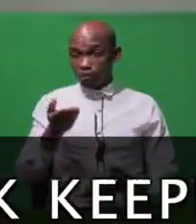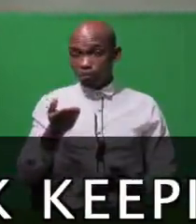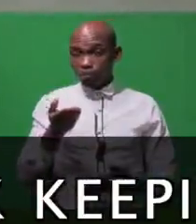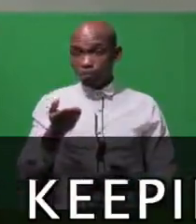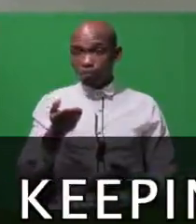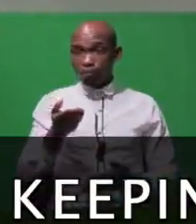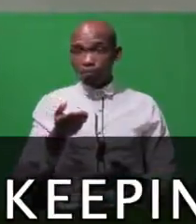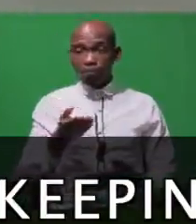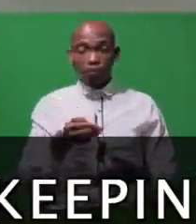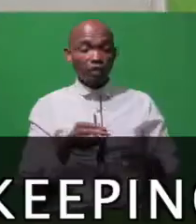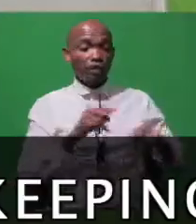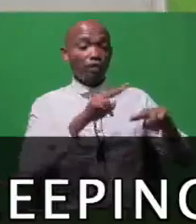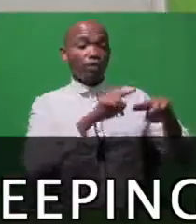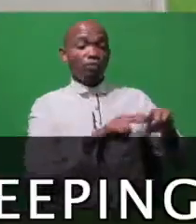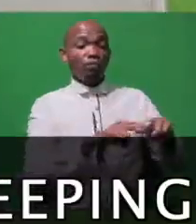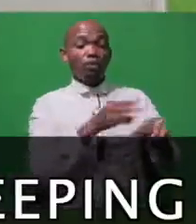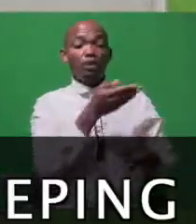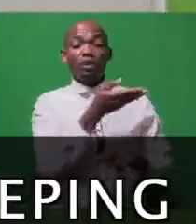at this